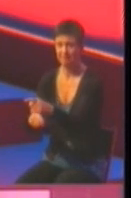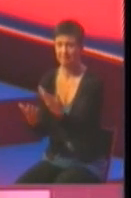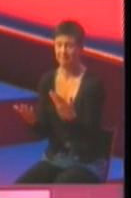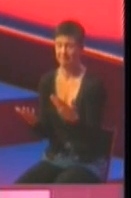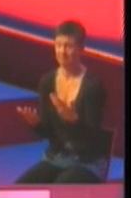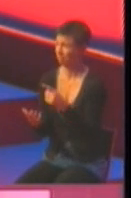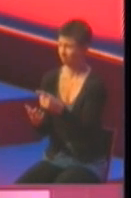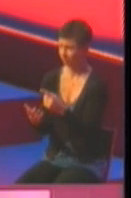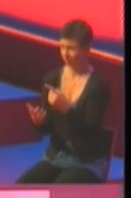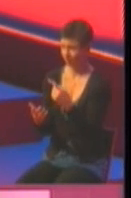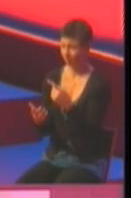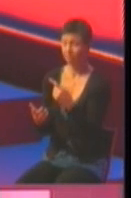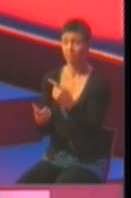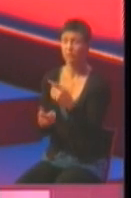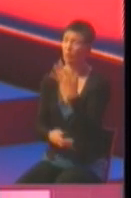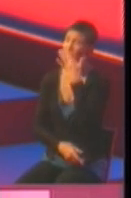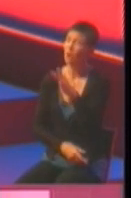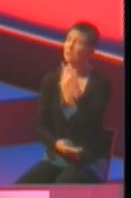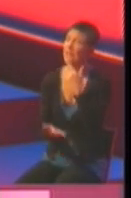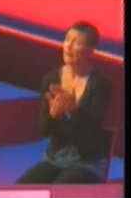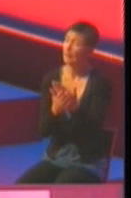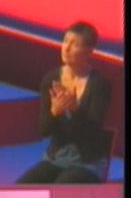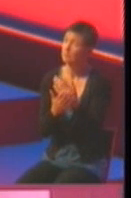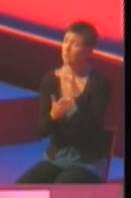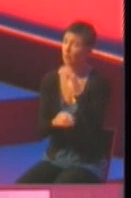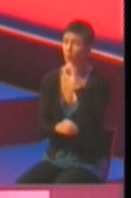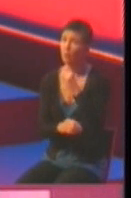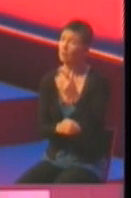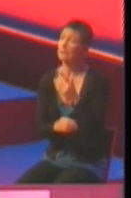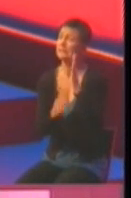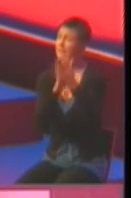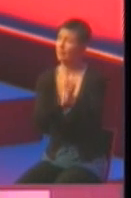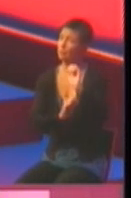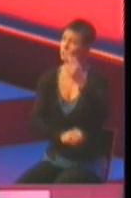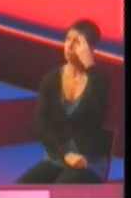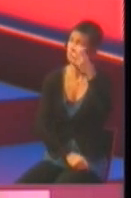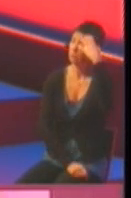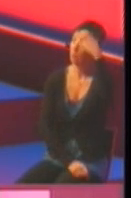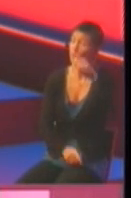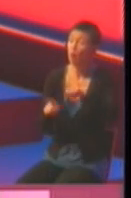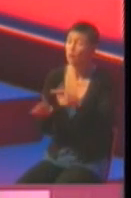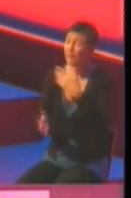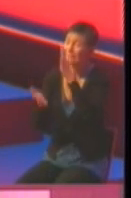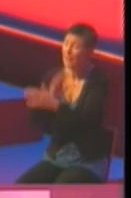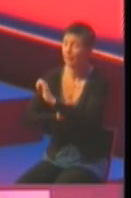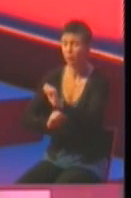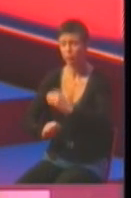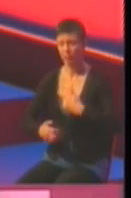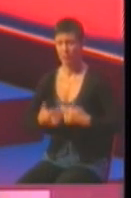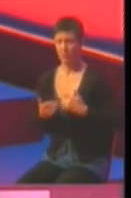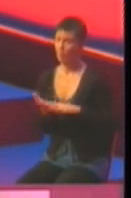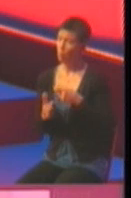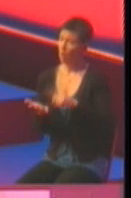Liam, false claims don't just damage the government, they risk damaging the morale of our